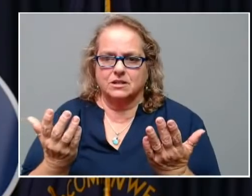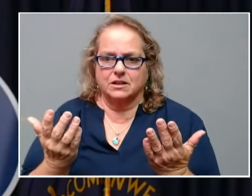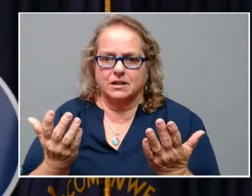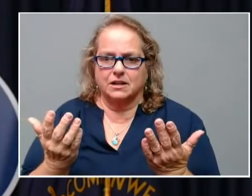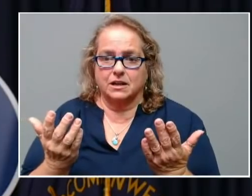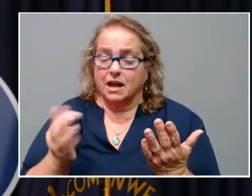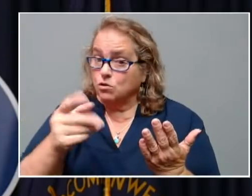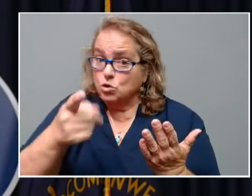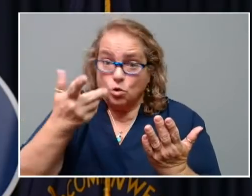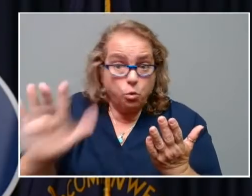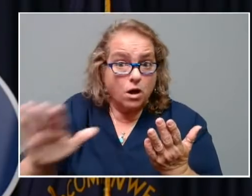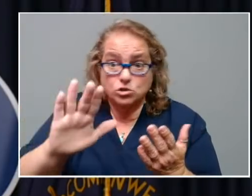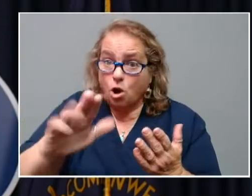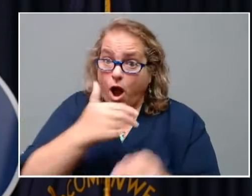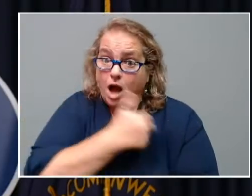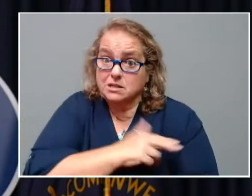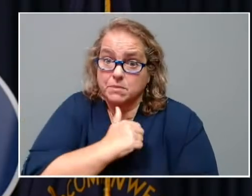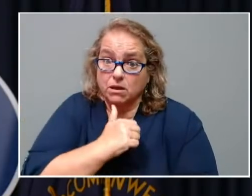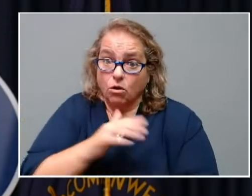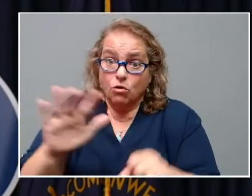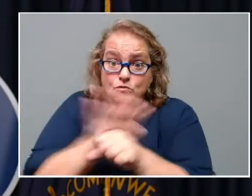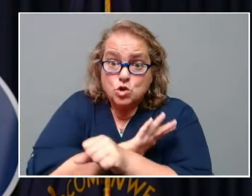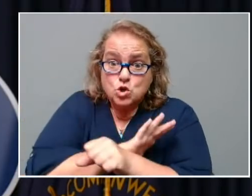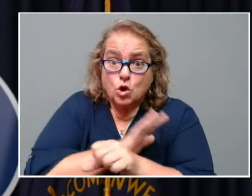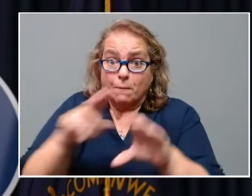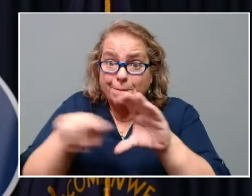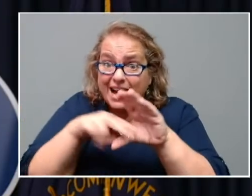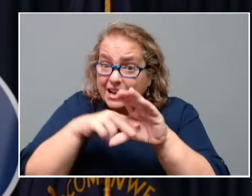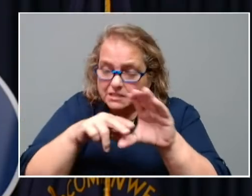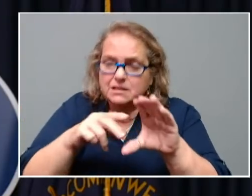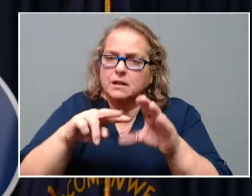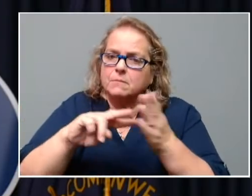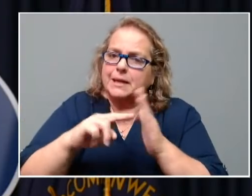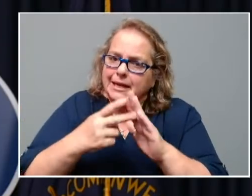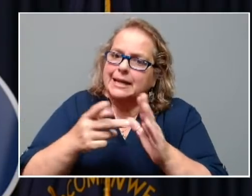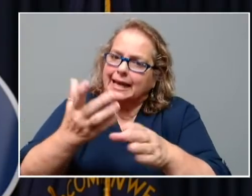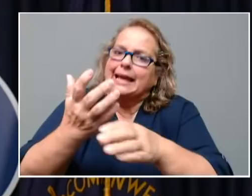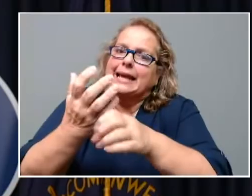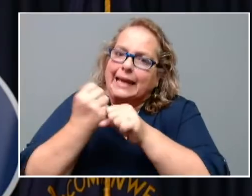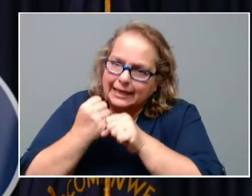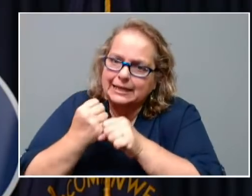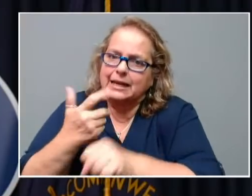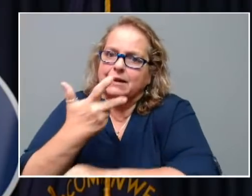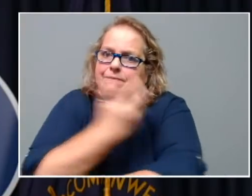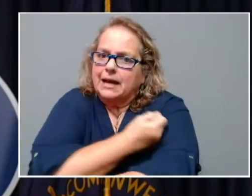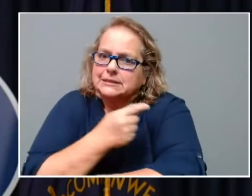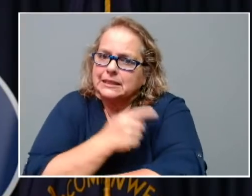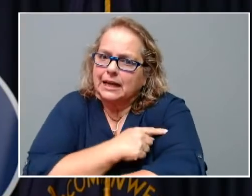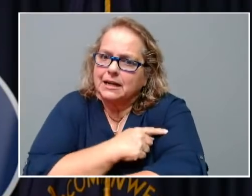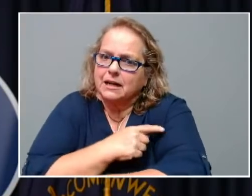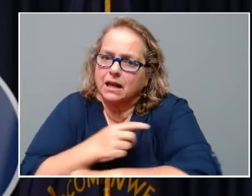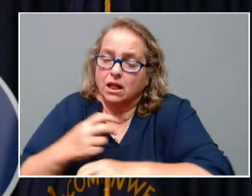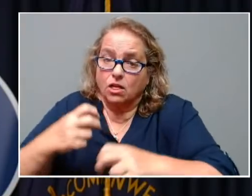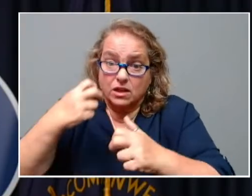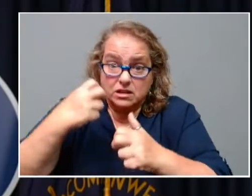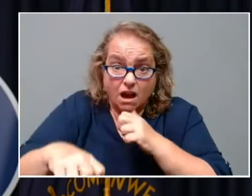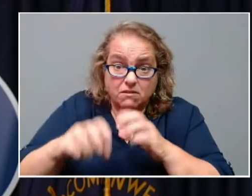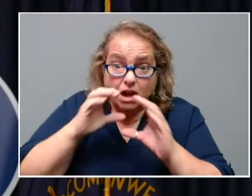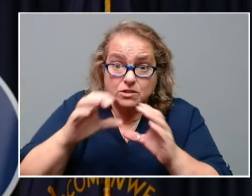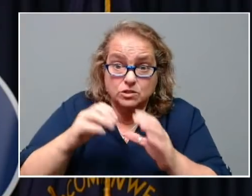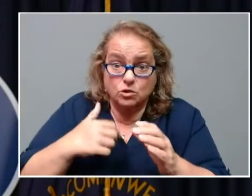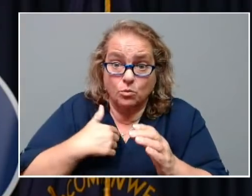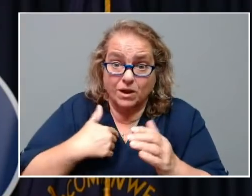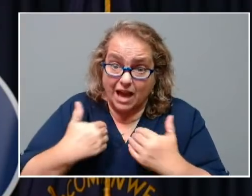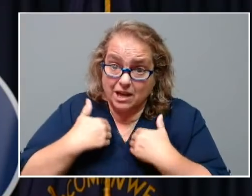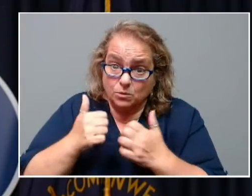get vaccinated. And I think that the tough conversations we're having are getting through. I've had a couple of